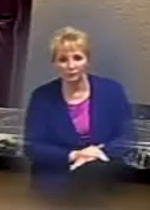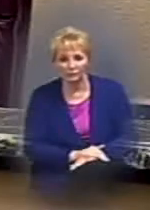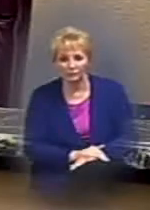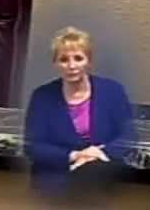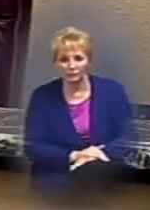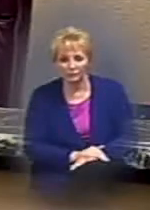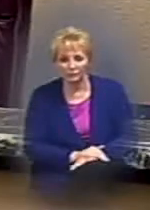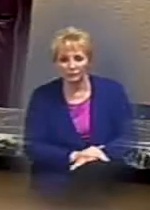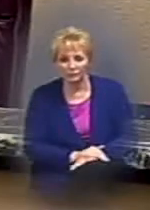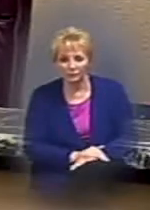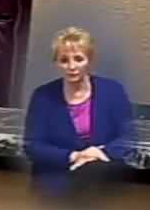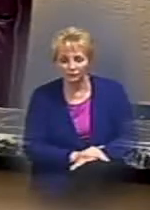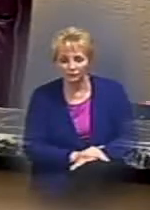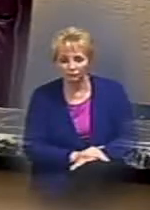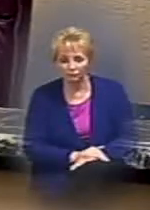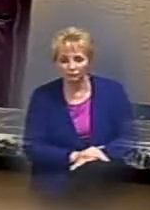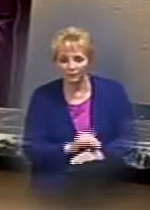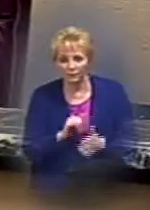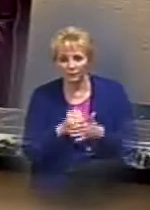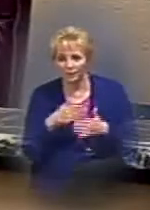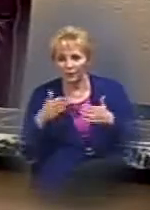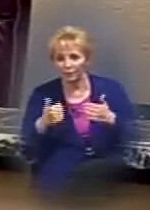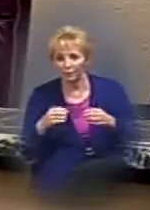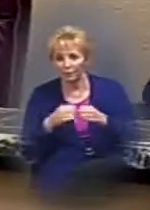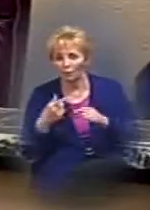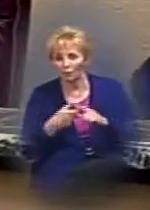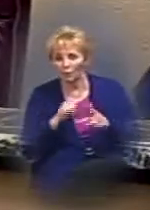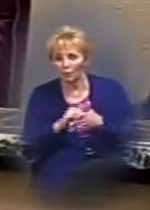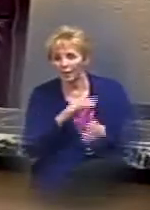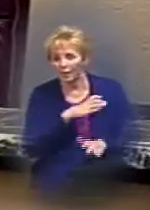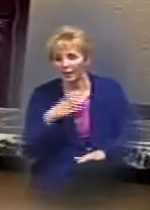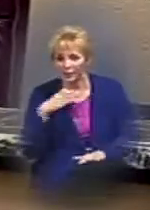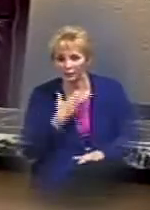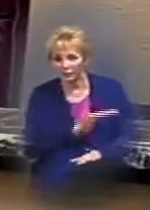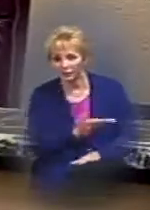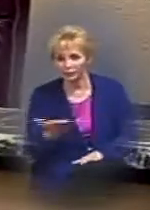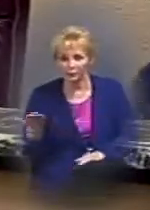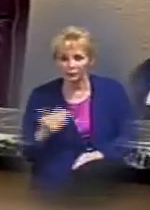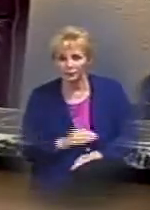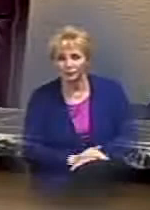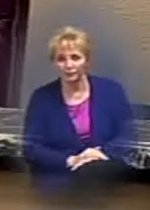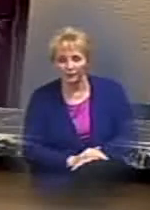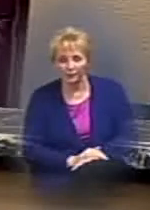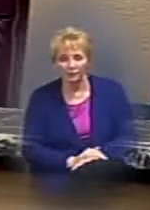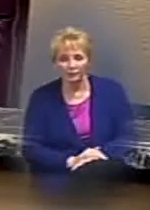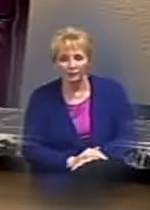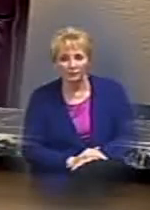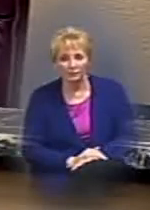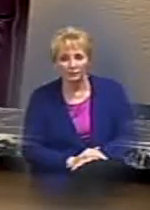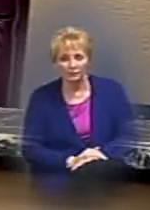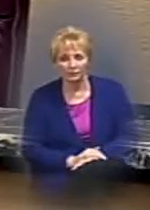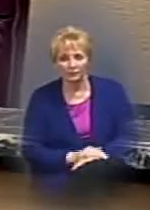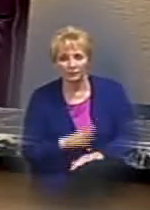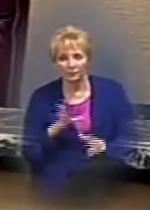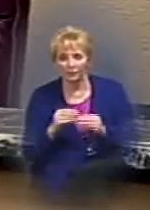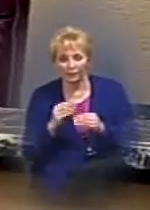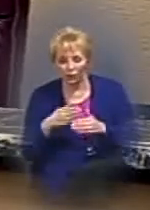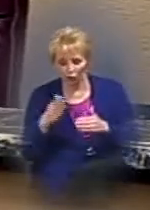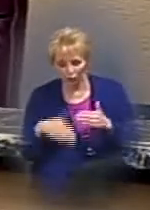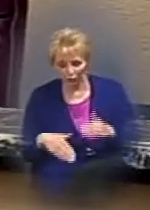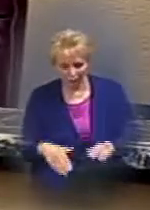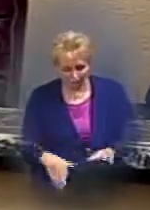Okay. That's it. Anything further from the council members? Meeting adjourned.